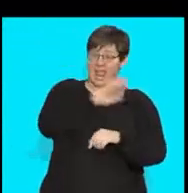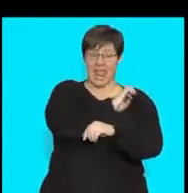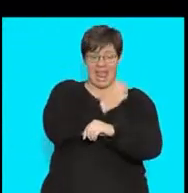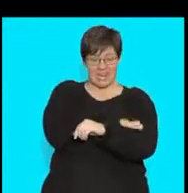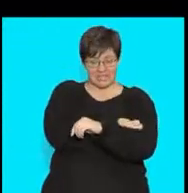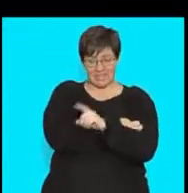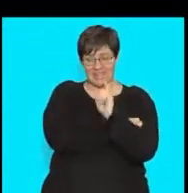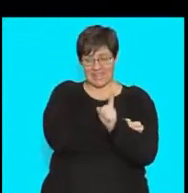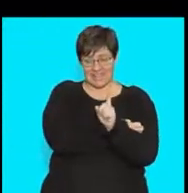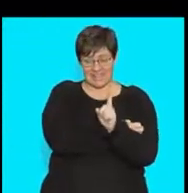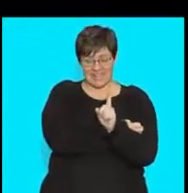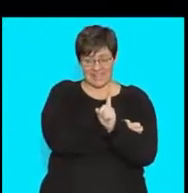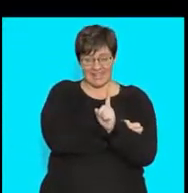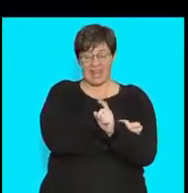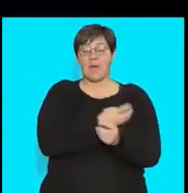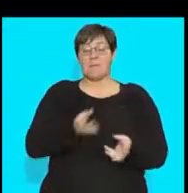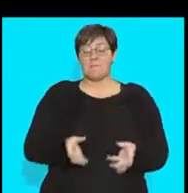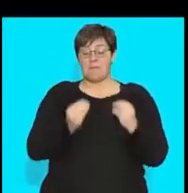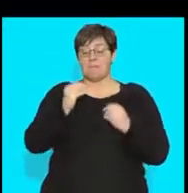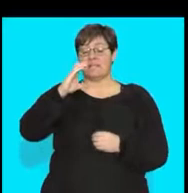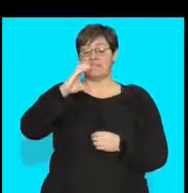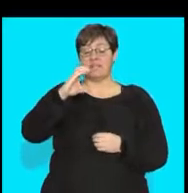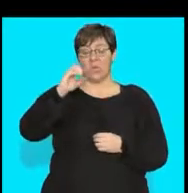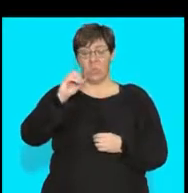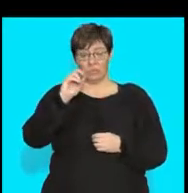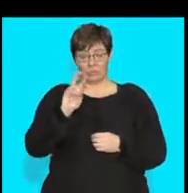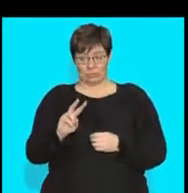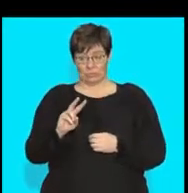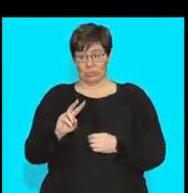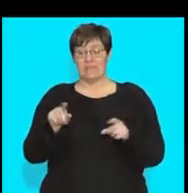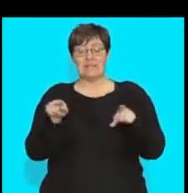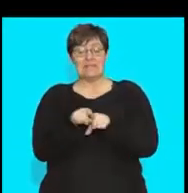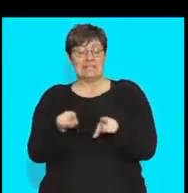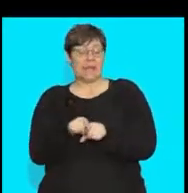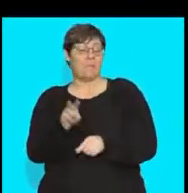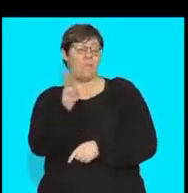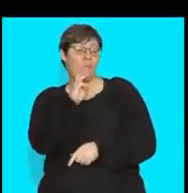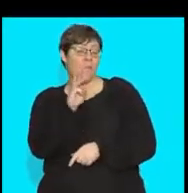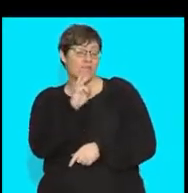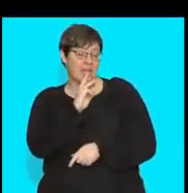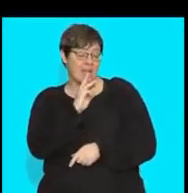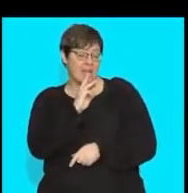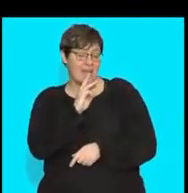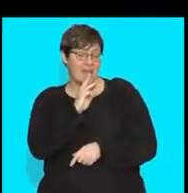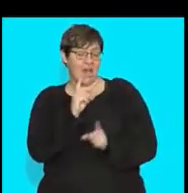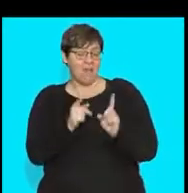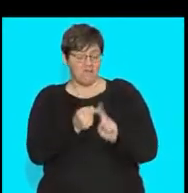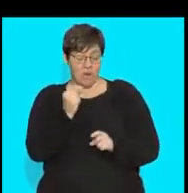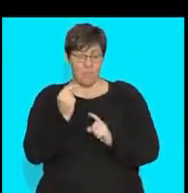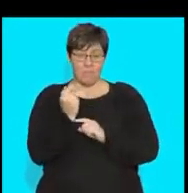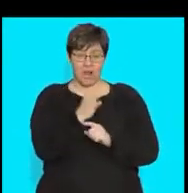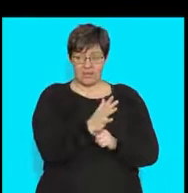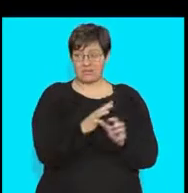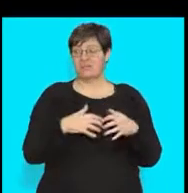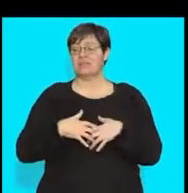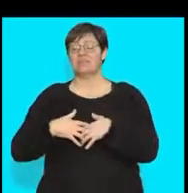all right, is able to take carbon dioxide and water, all right, from the plant, and this is what